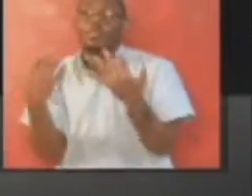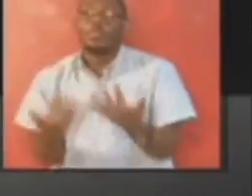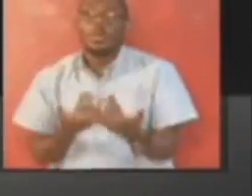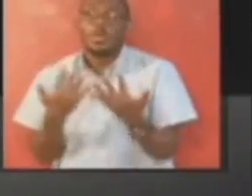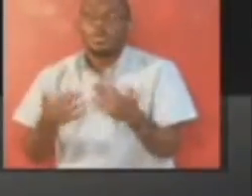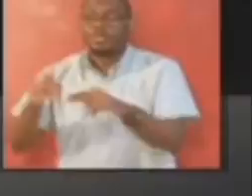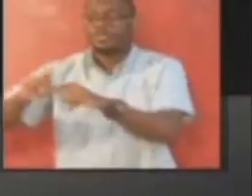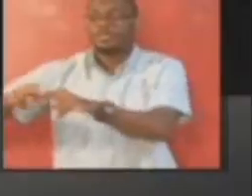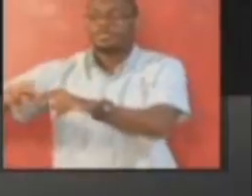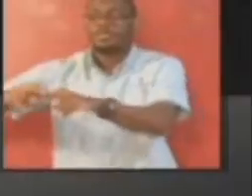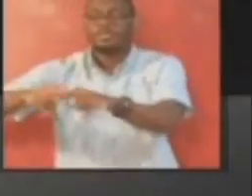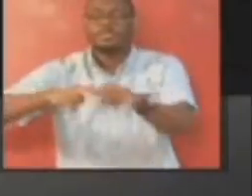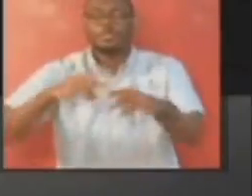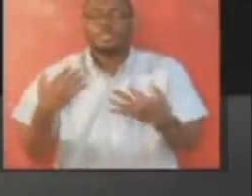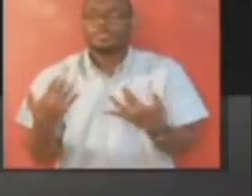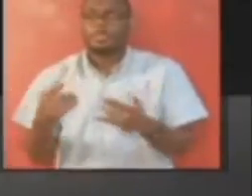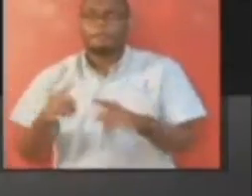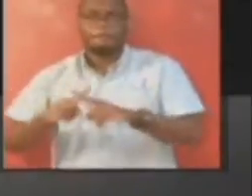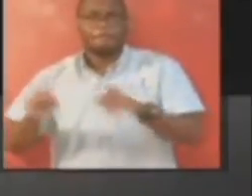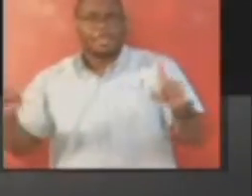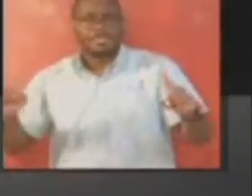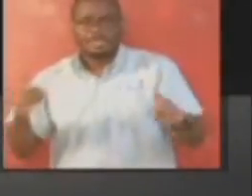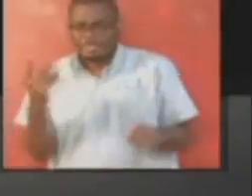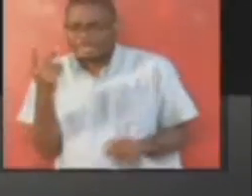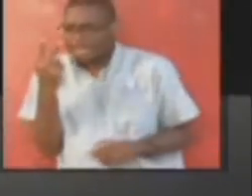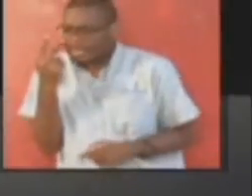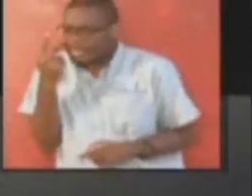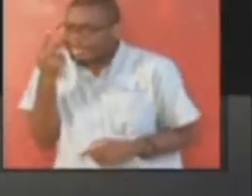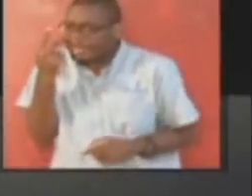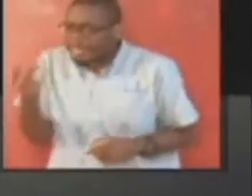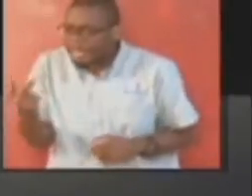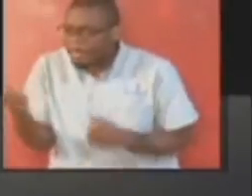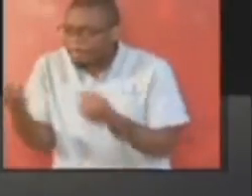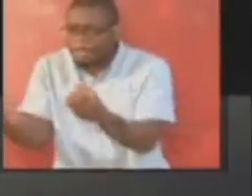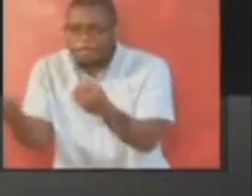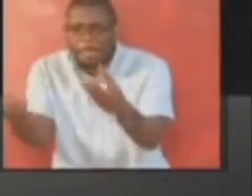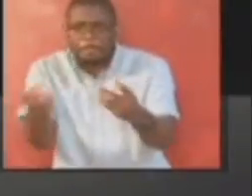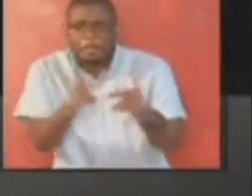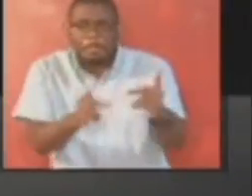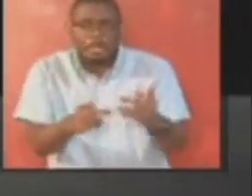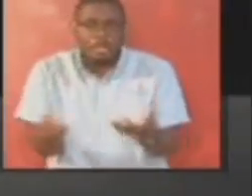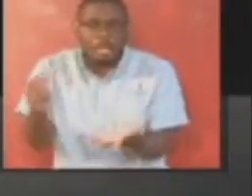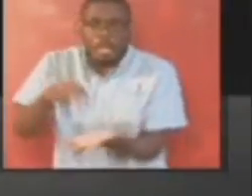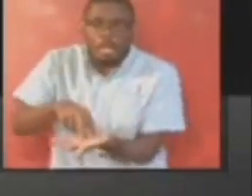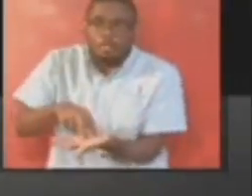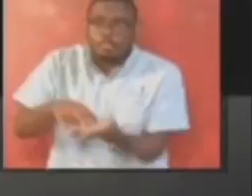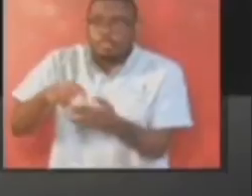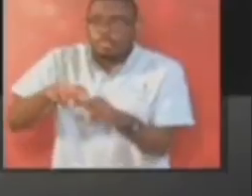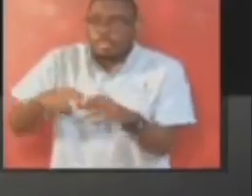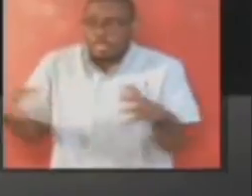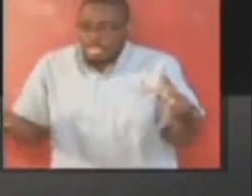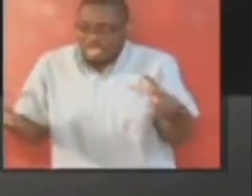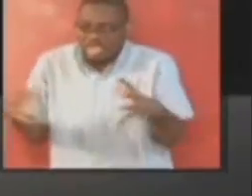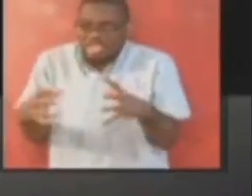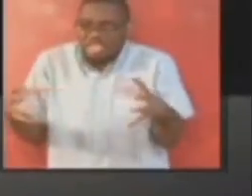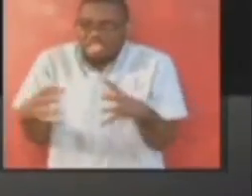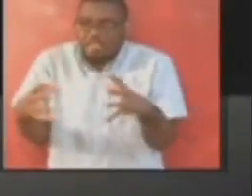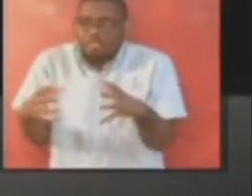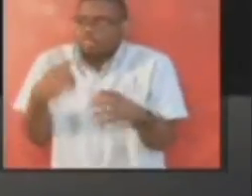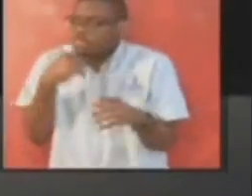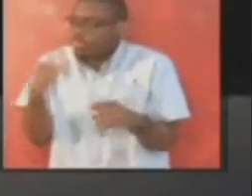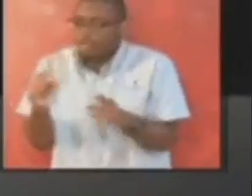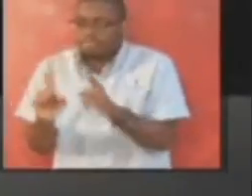clinic. What I observed was a large number of persons standing, sitting, gathering around. They were not socially